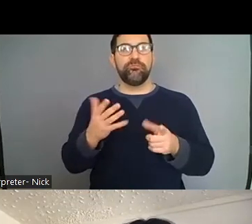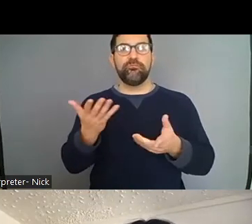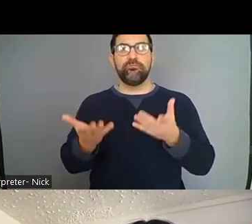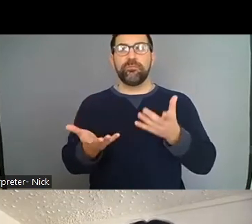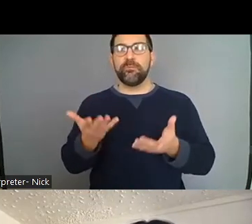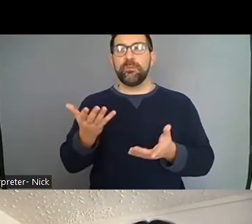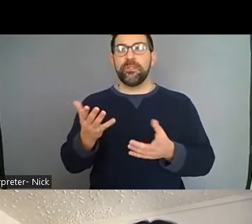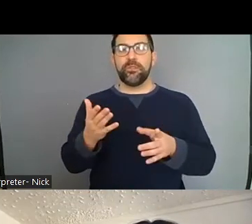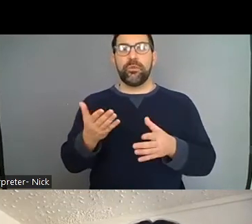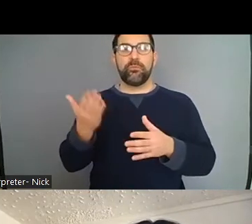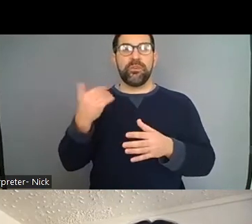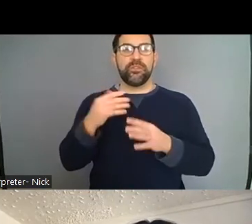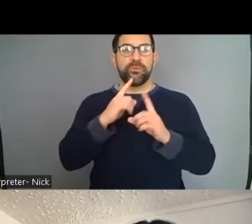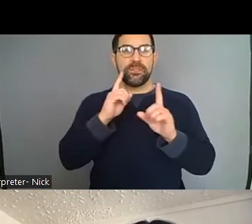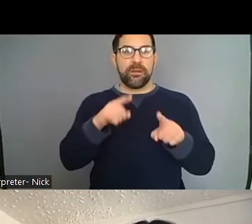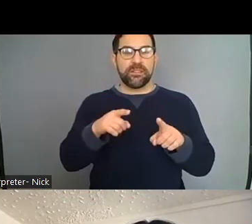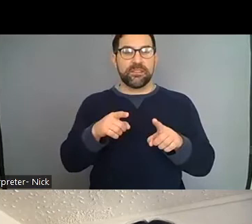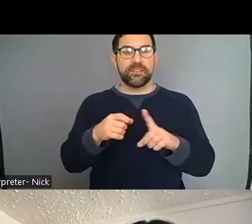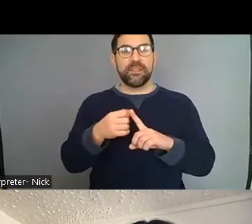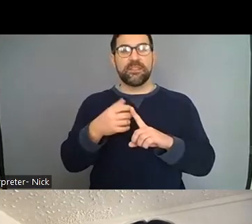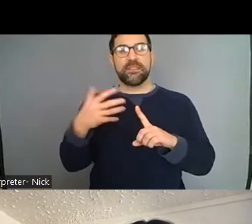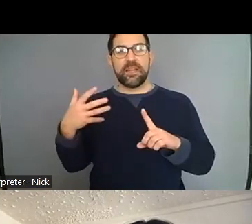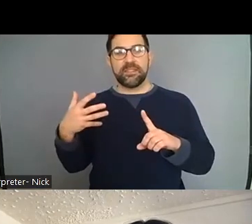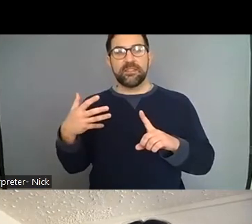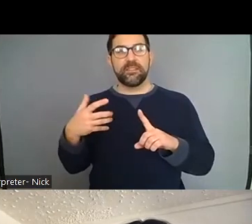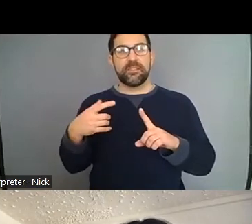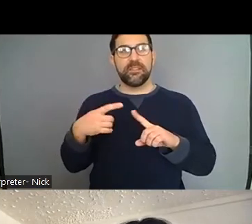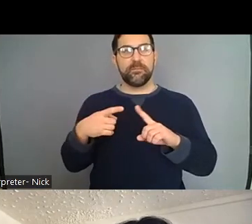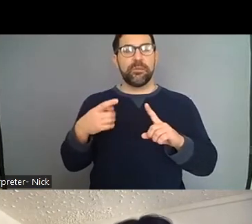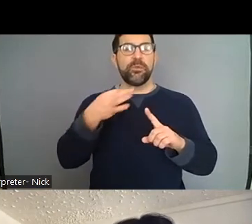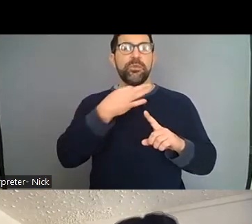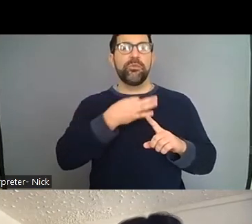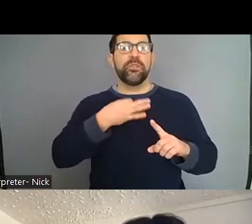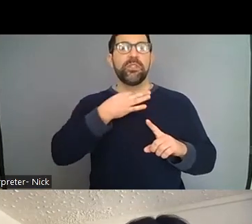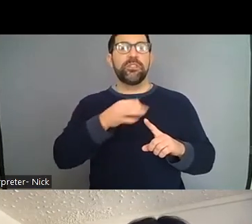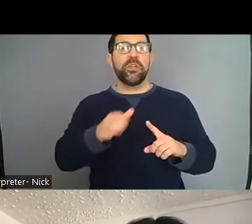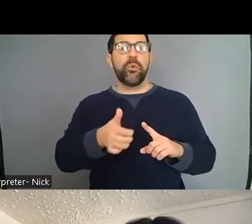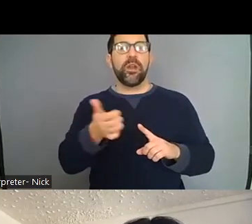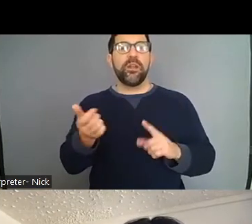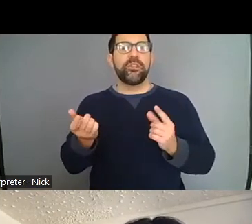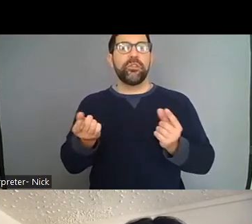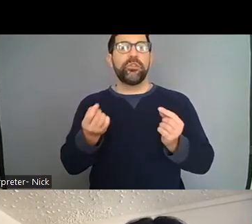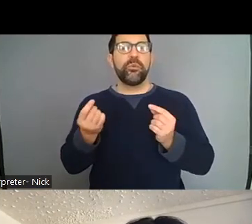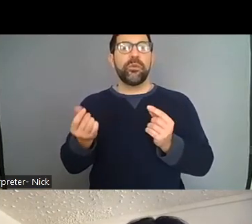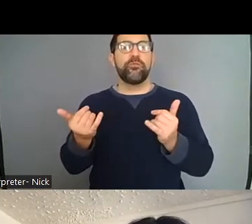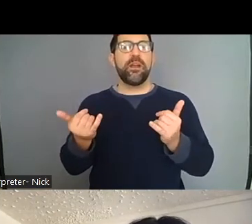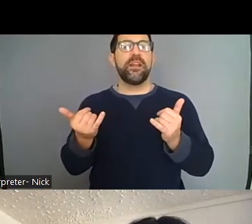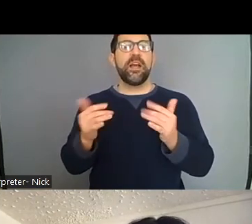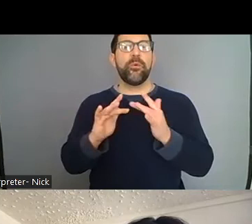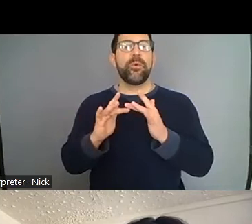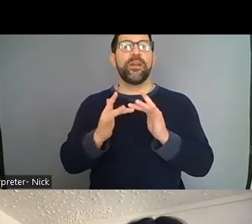previous responses that you've shared with us, but we'd like to know, you know, what else might you be working on? What